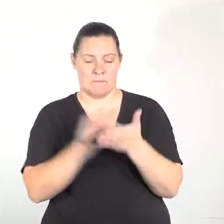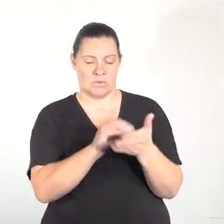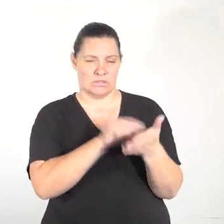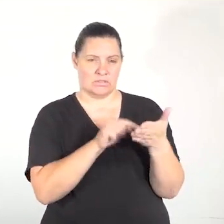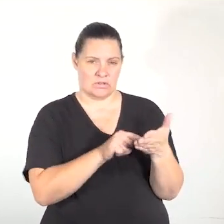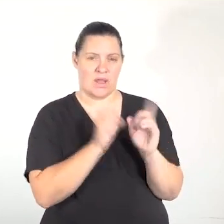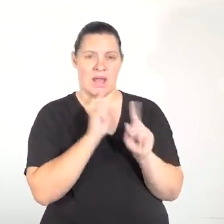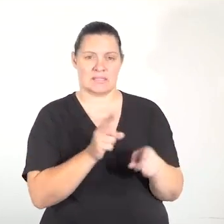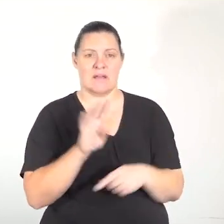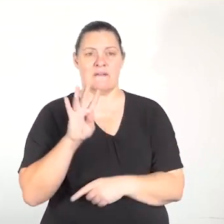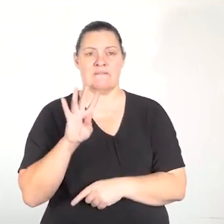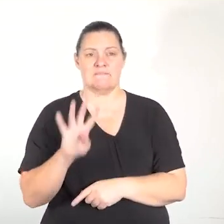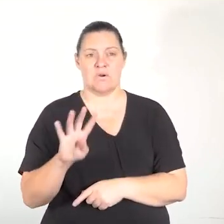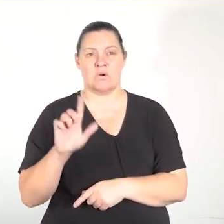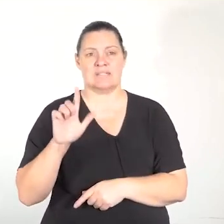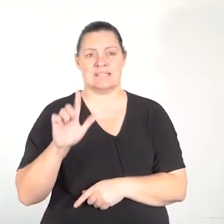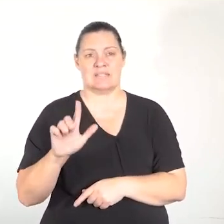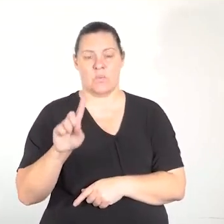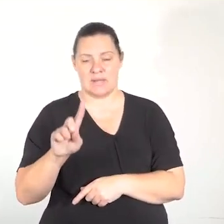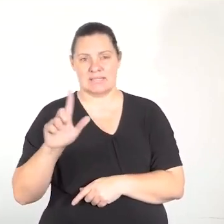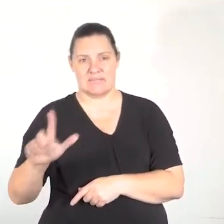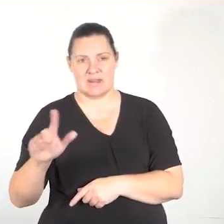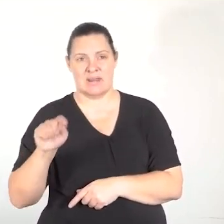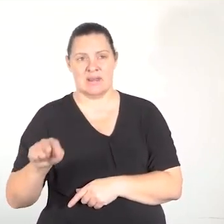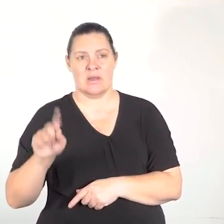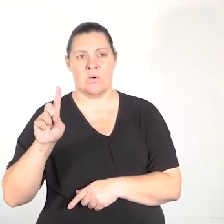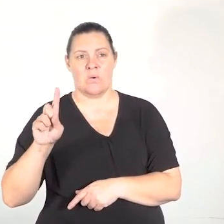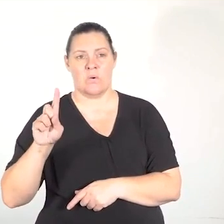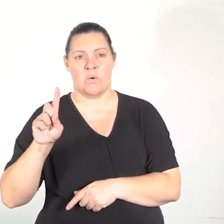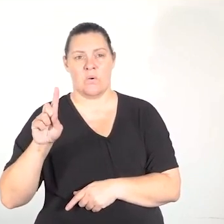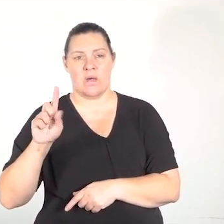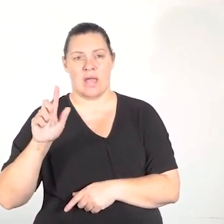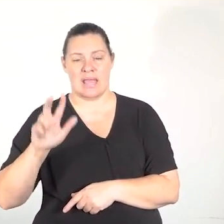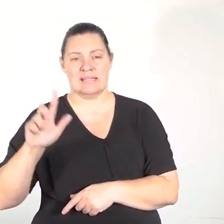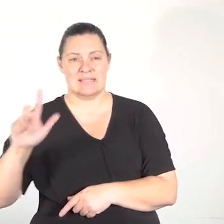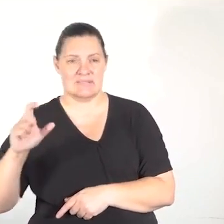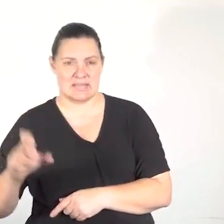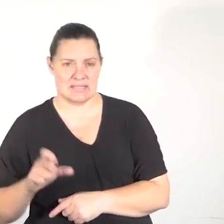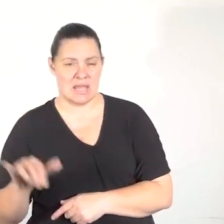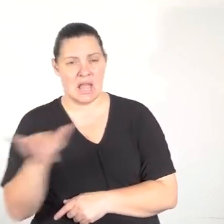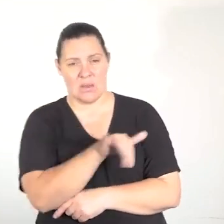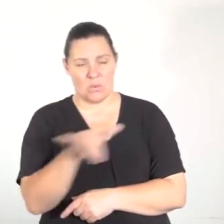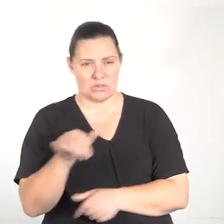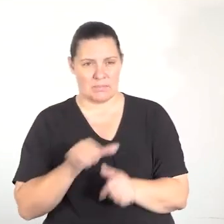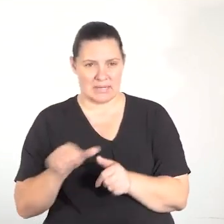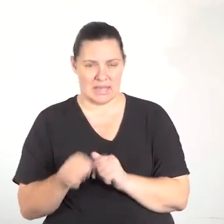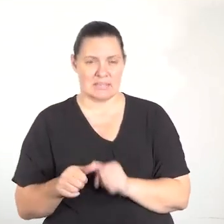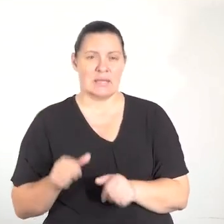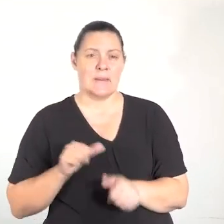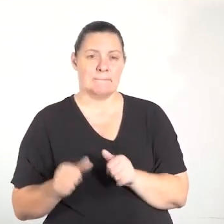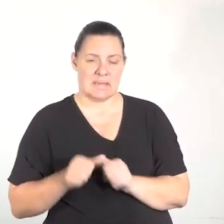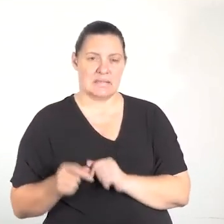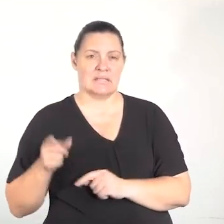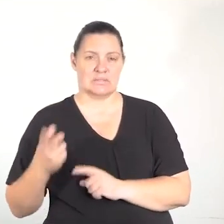as it is, and your answer is going to be 417 and 87 cents. So which account was